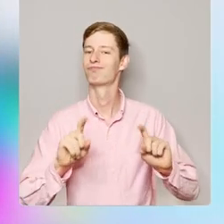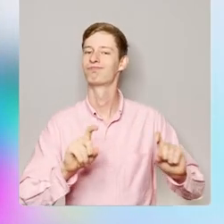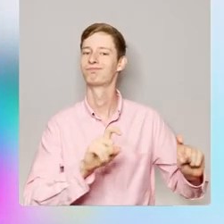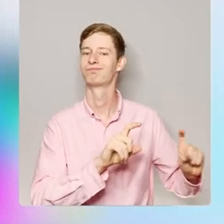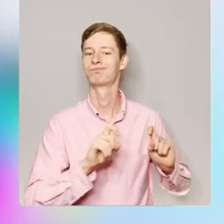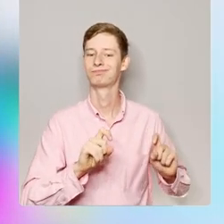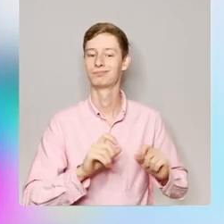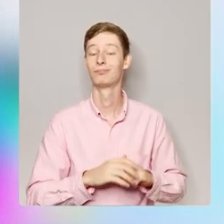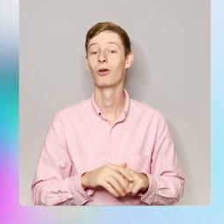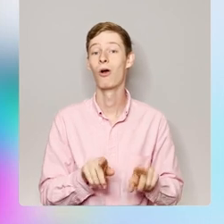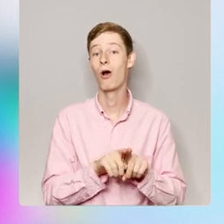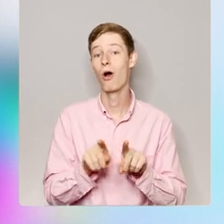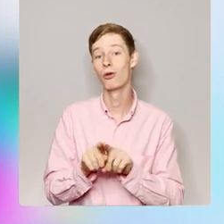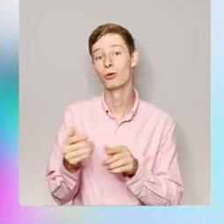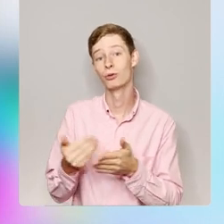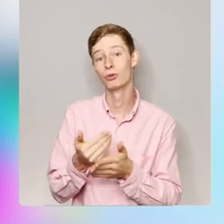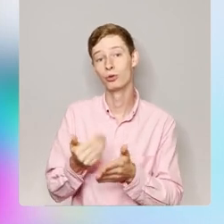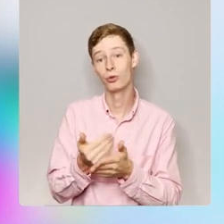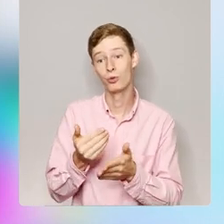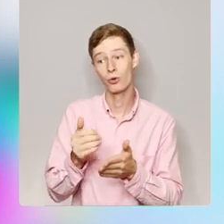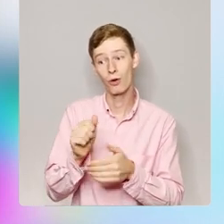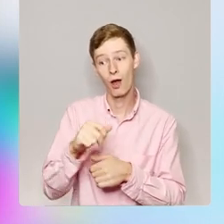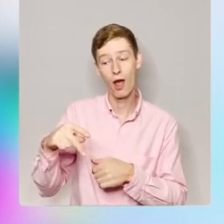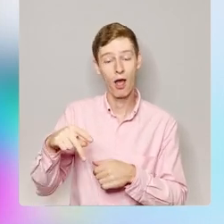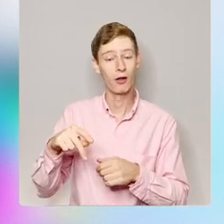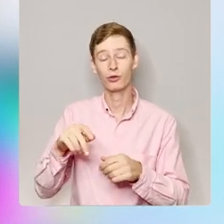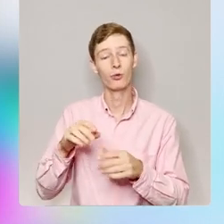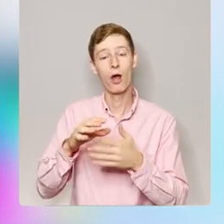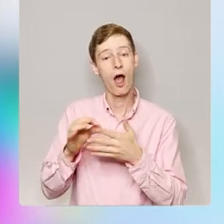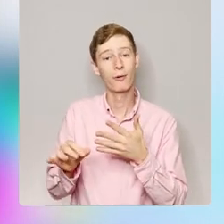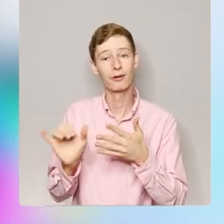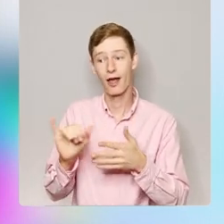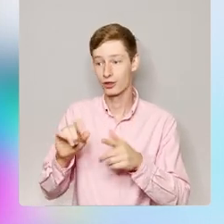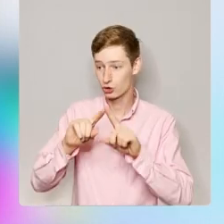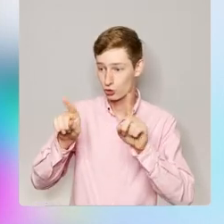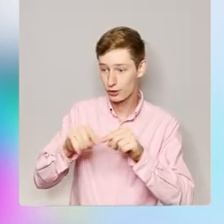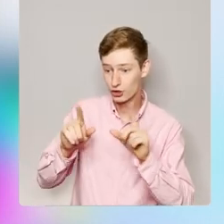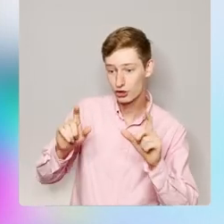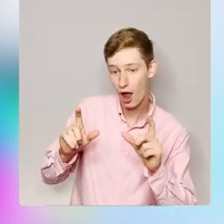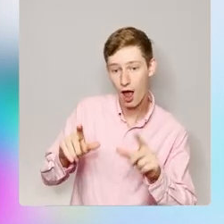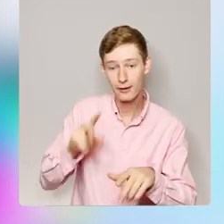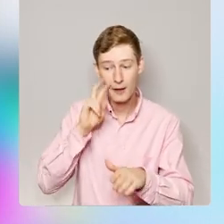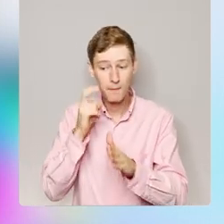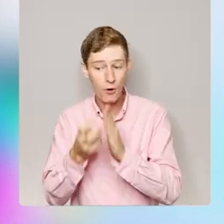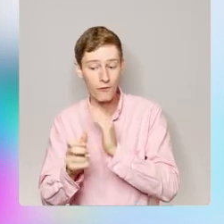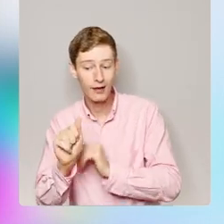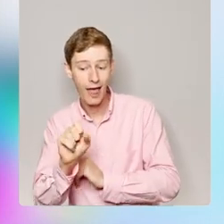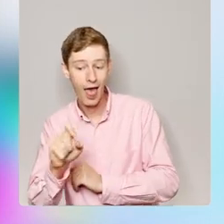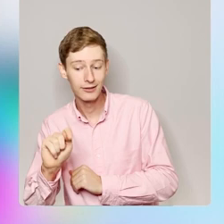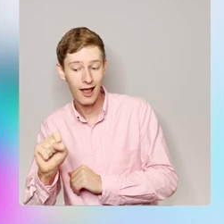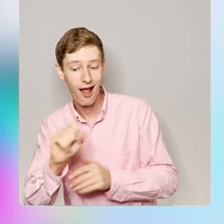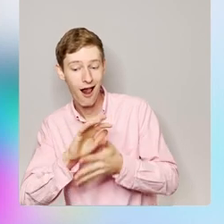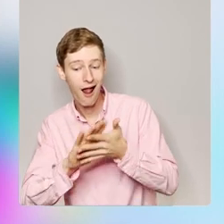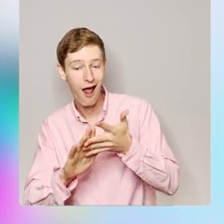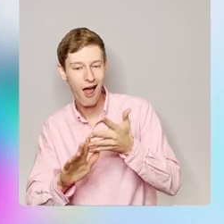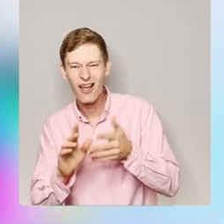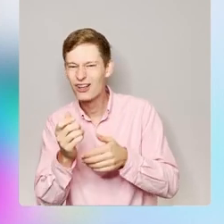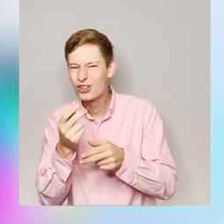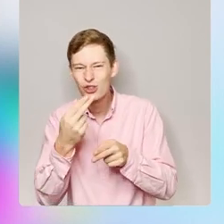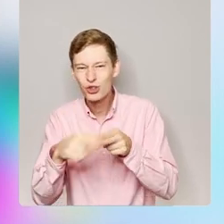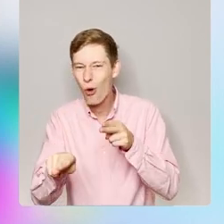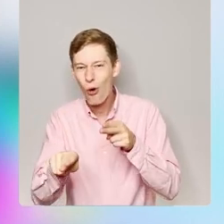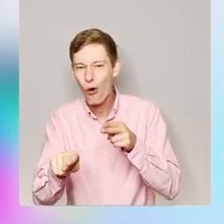adding new testable options like keywords, screenshots, and immersive assets. These only take a few minutes to set